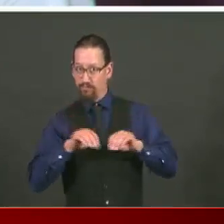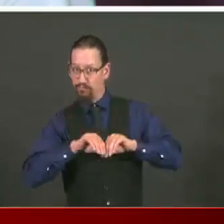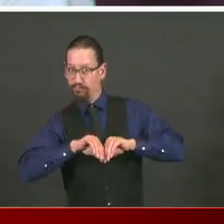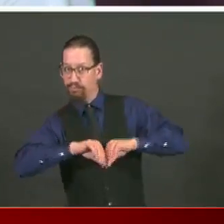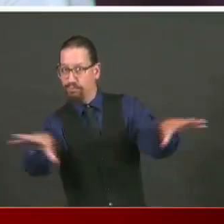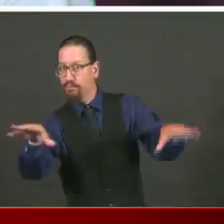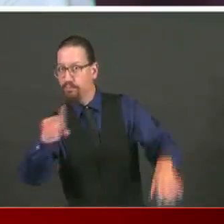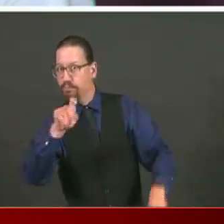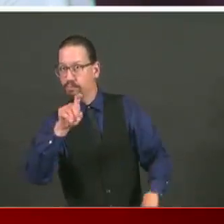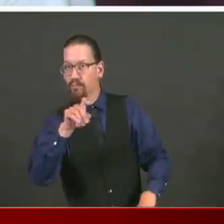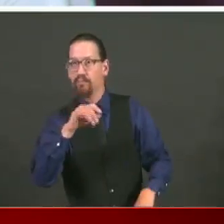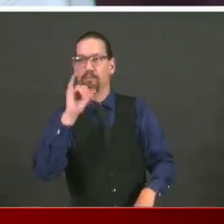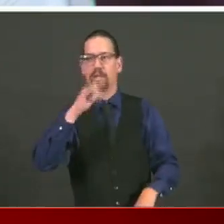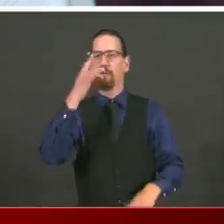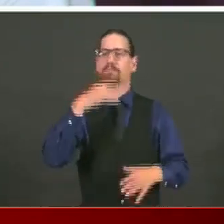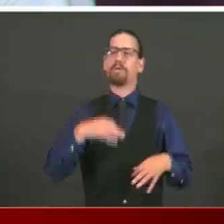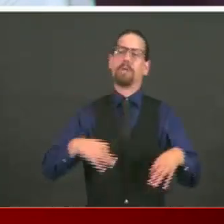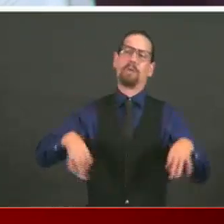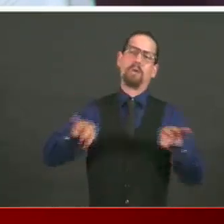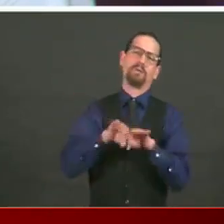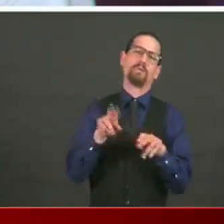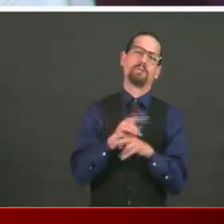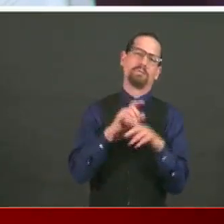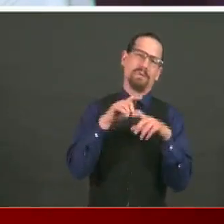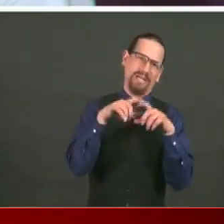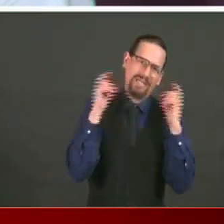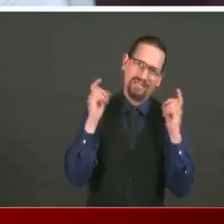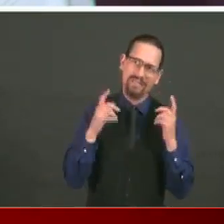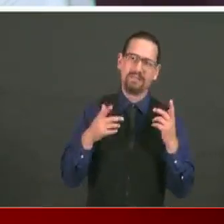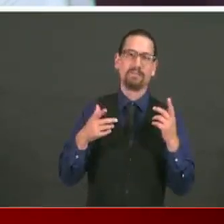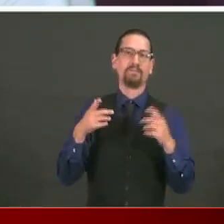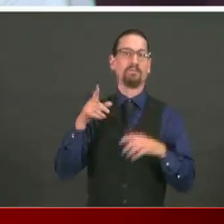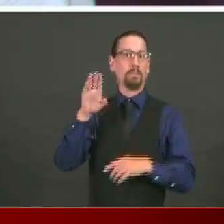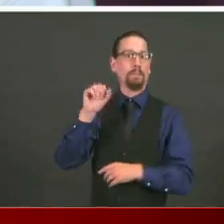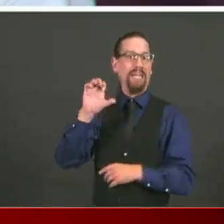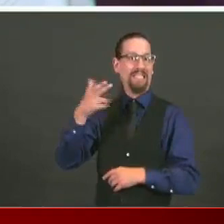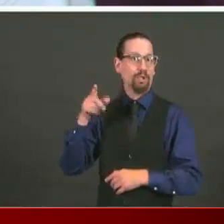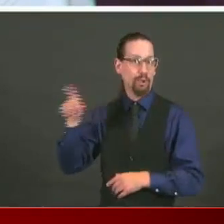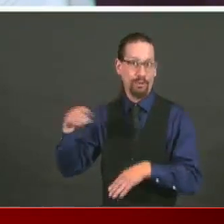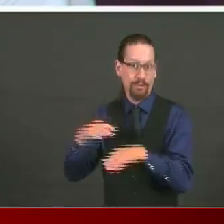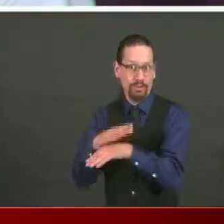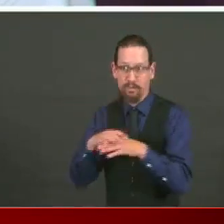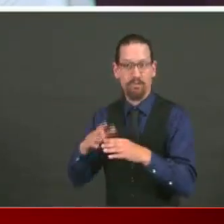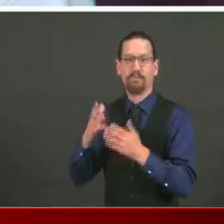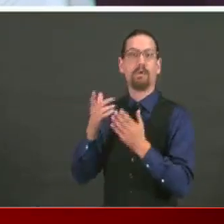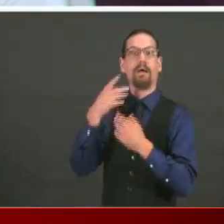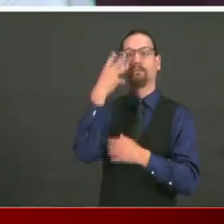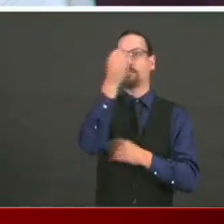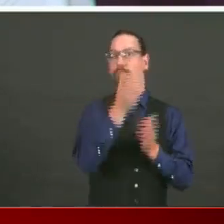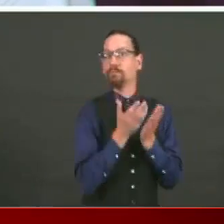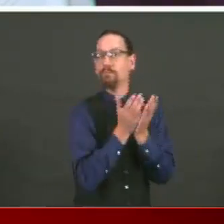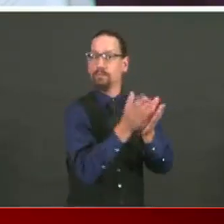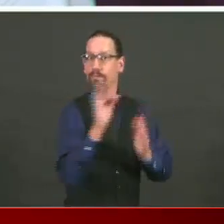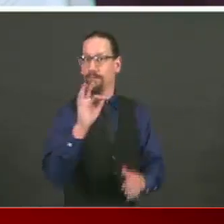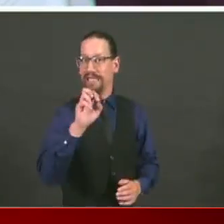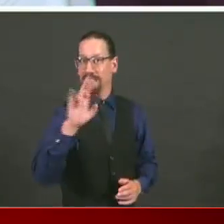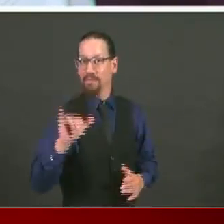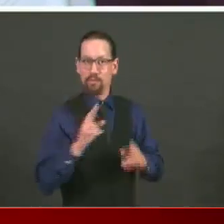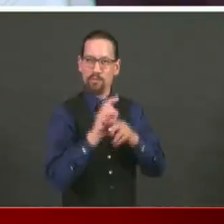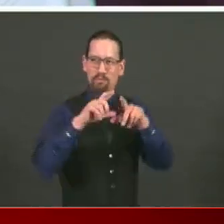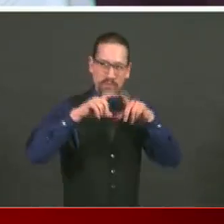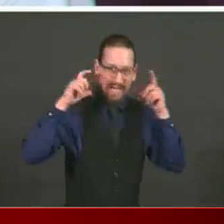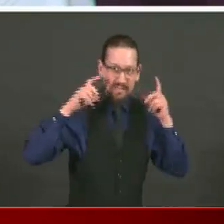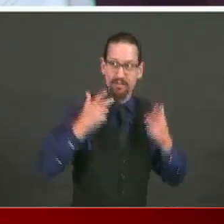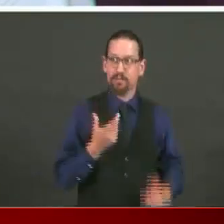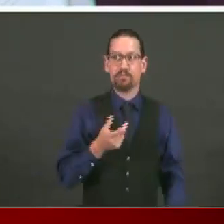you're engaged in those activities, on the beaches, on boats, in homes and backyards, so people